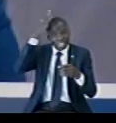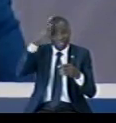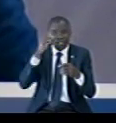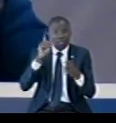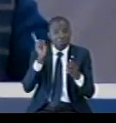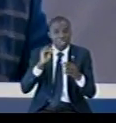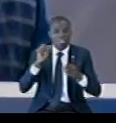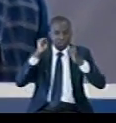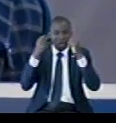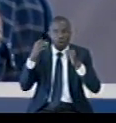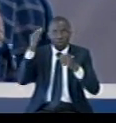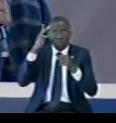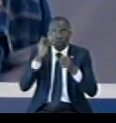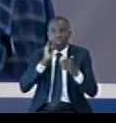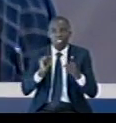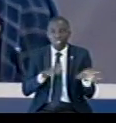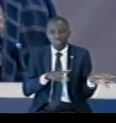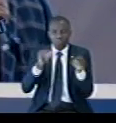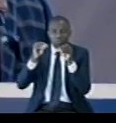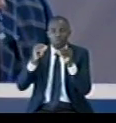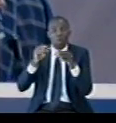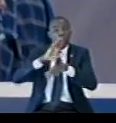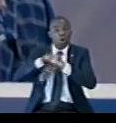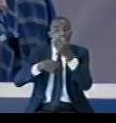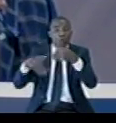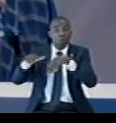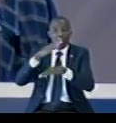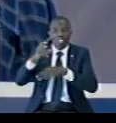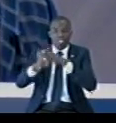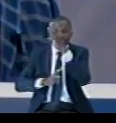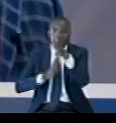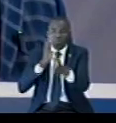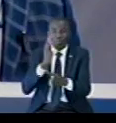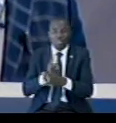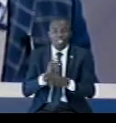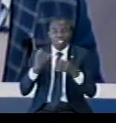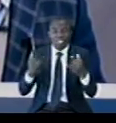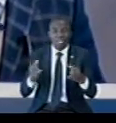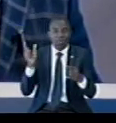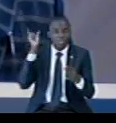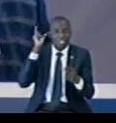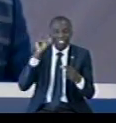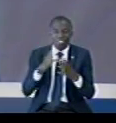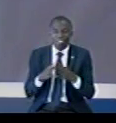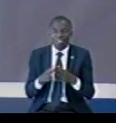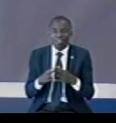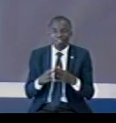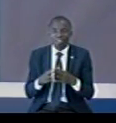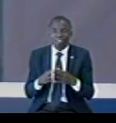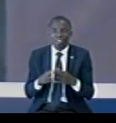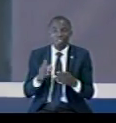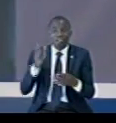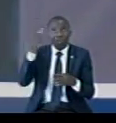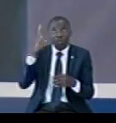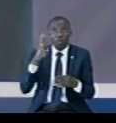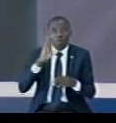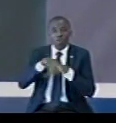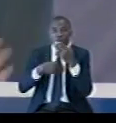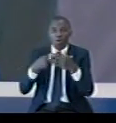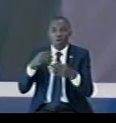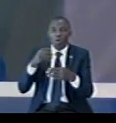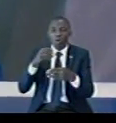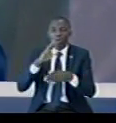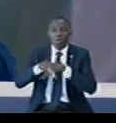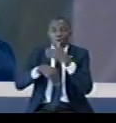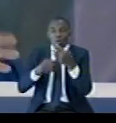is transmitted all over the world. And now listen, God Almighty tonight will